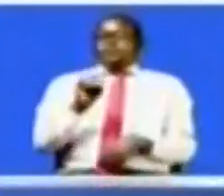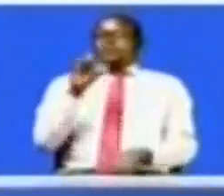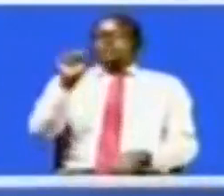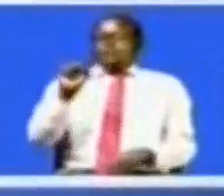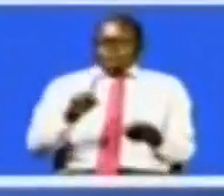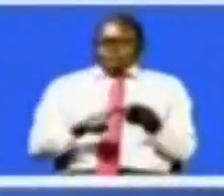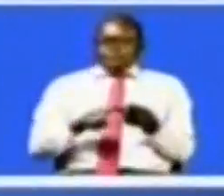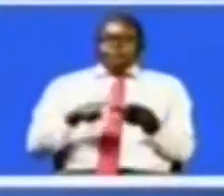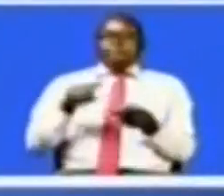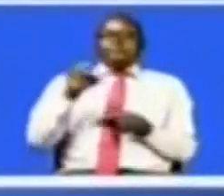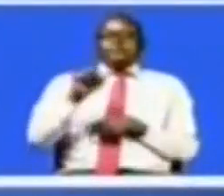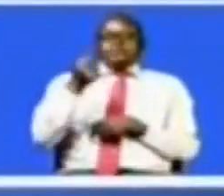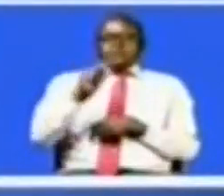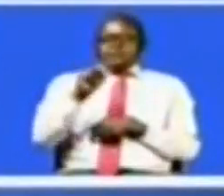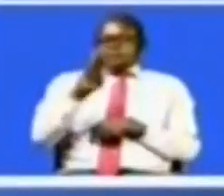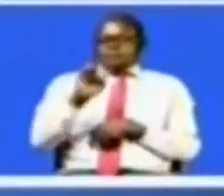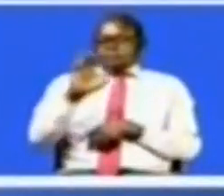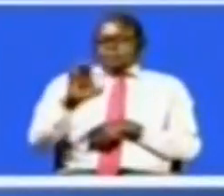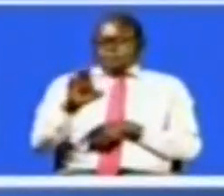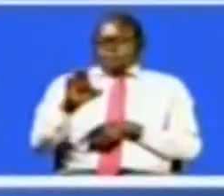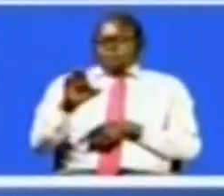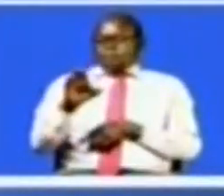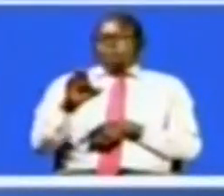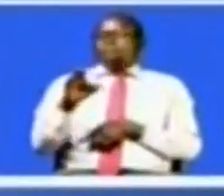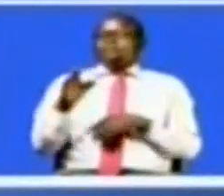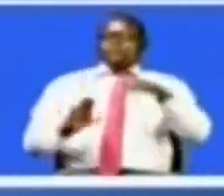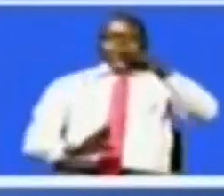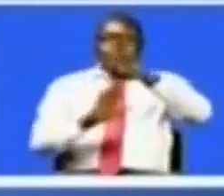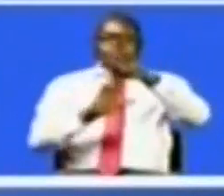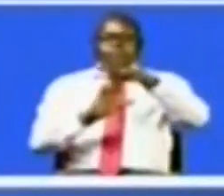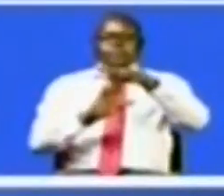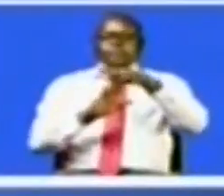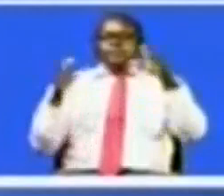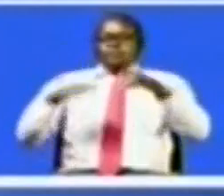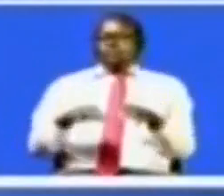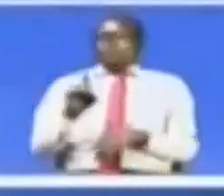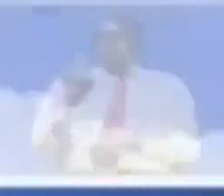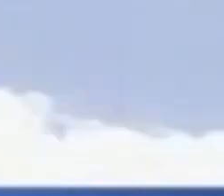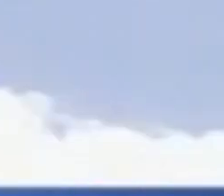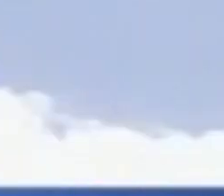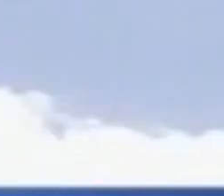Stanbic having 5.62% to close the Tier 1 group.